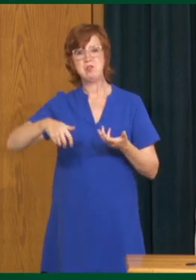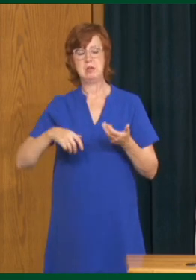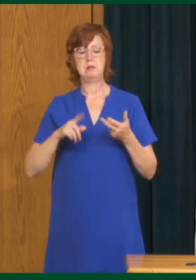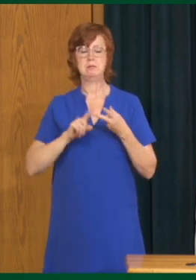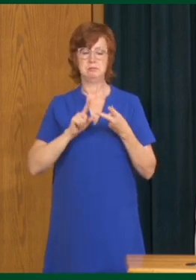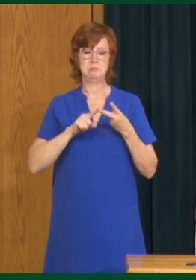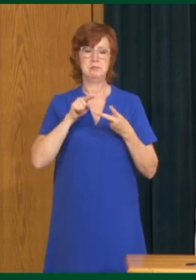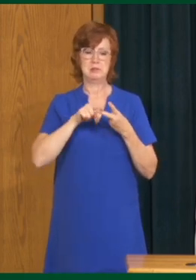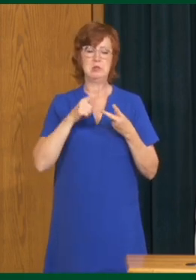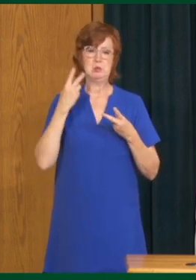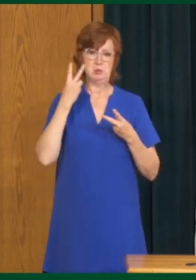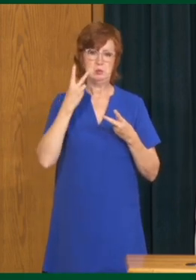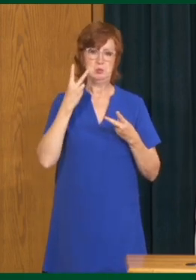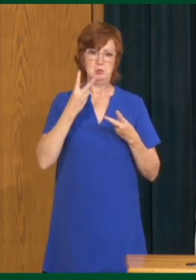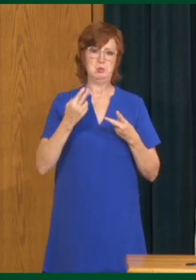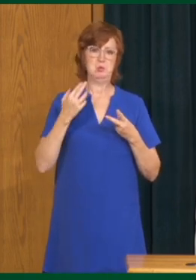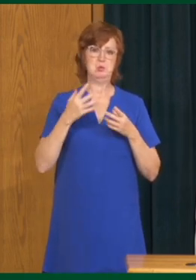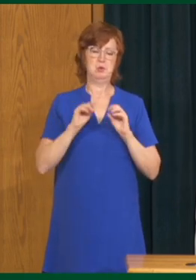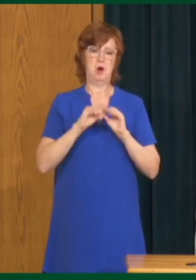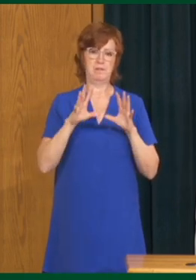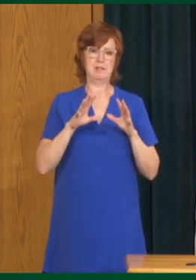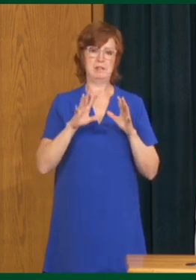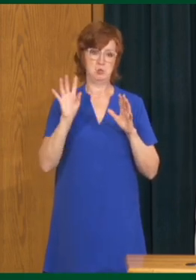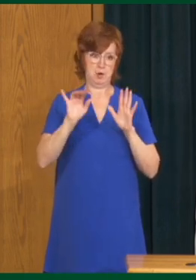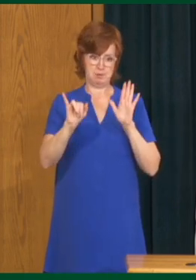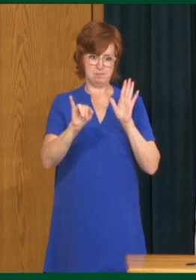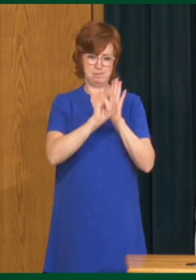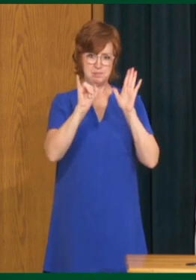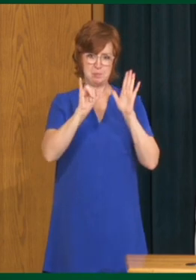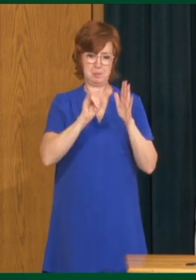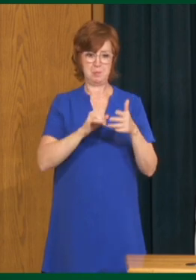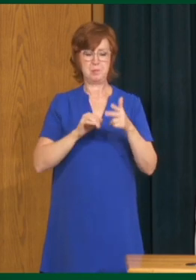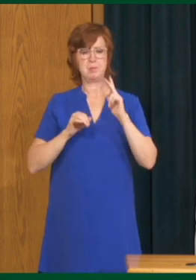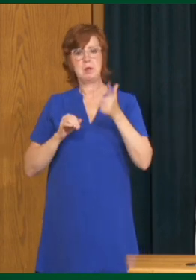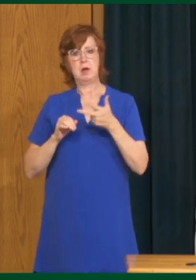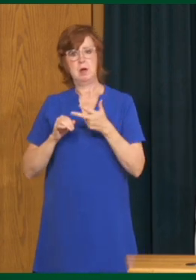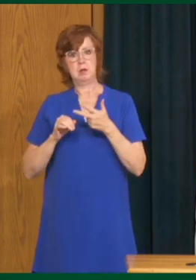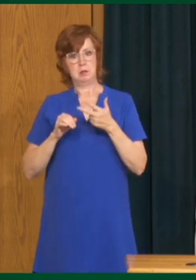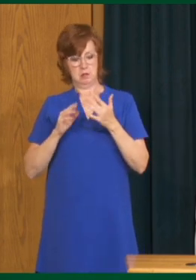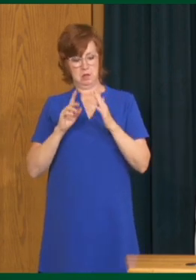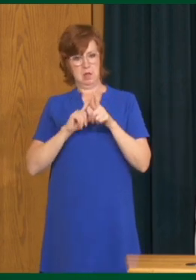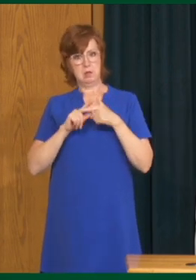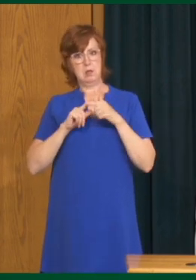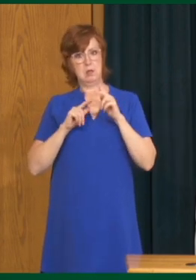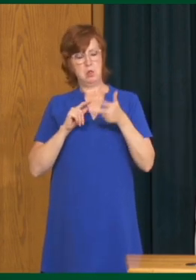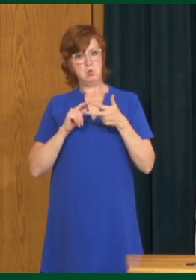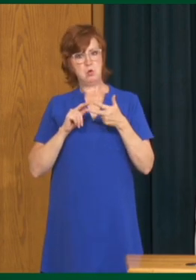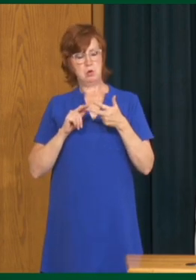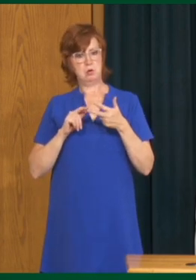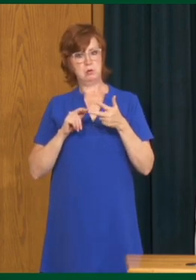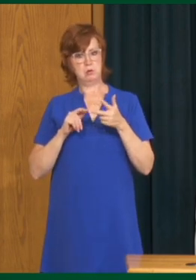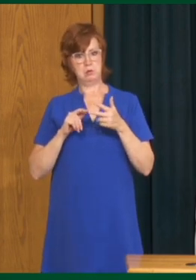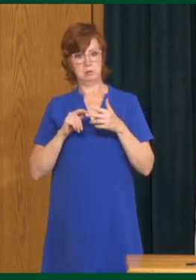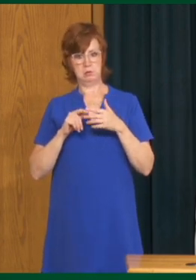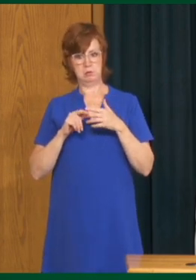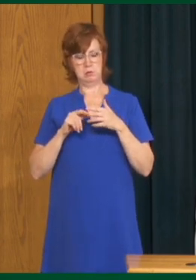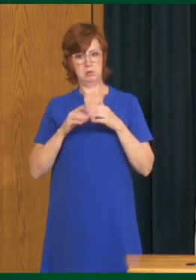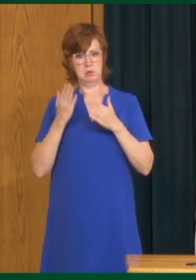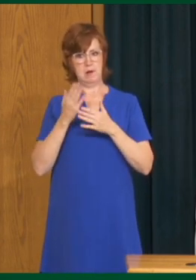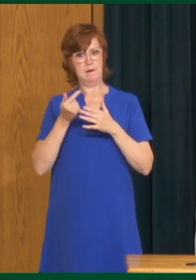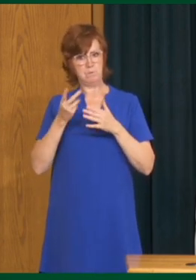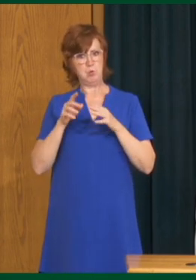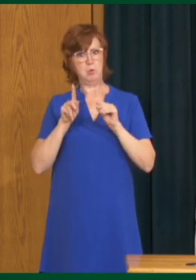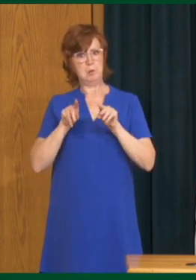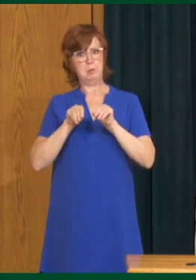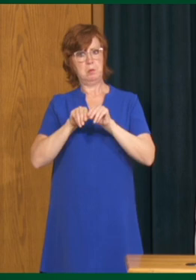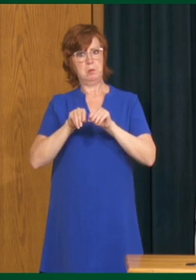cessation of all activities except essential activities. And even there, when we saw transmission and we couldn't reach individuals otherwise, there was